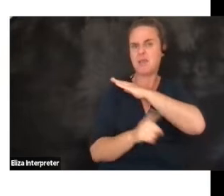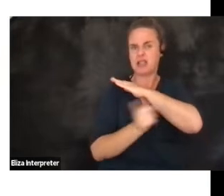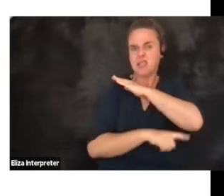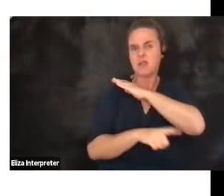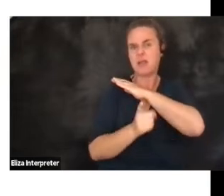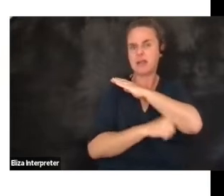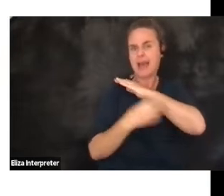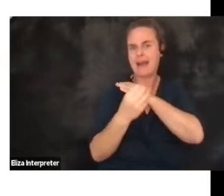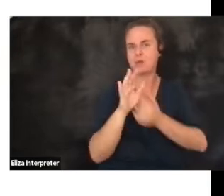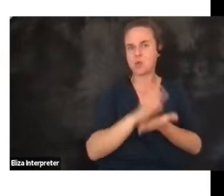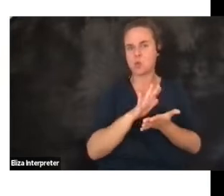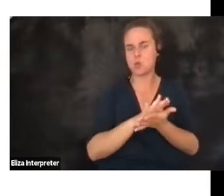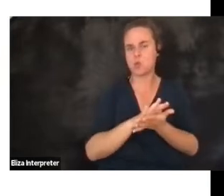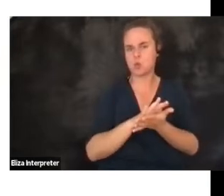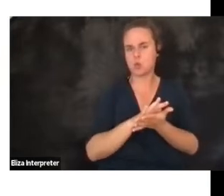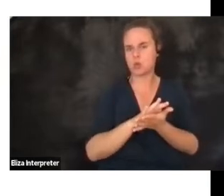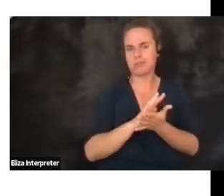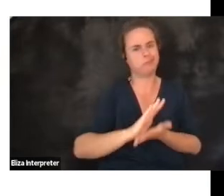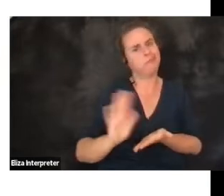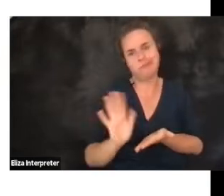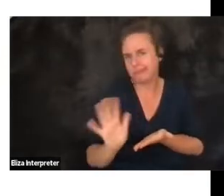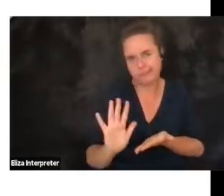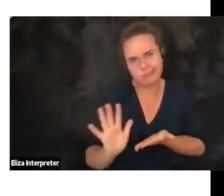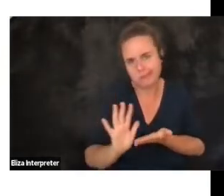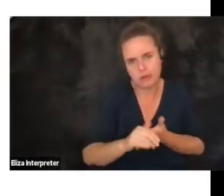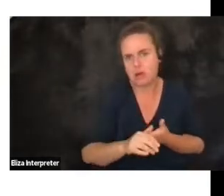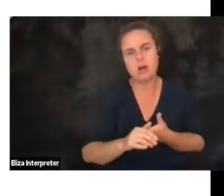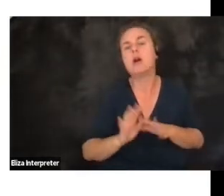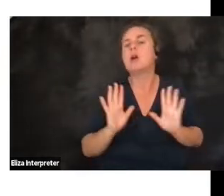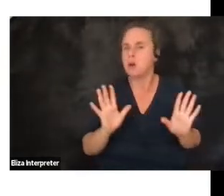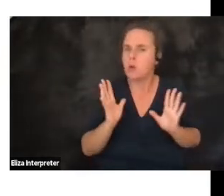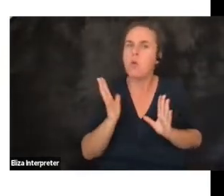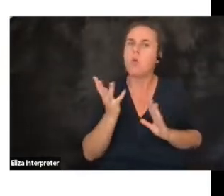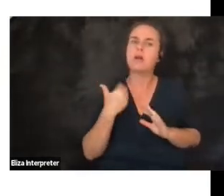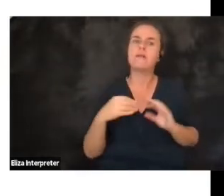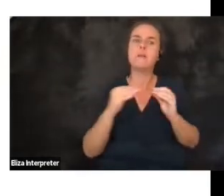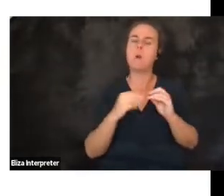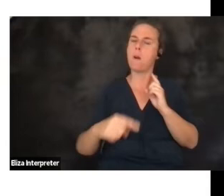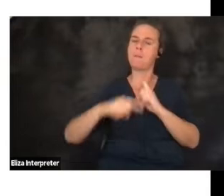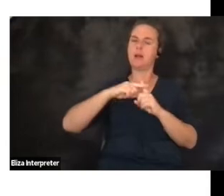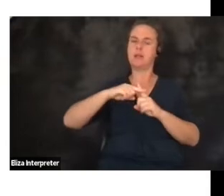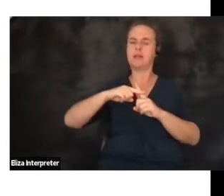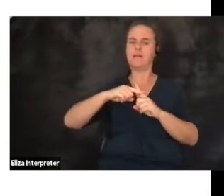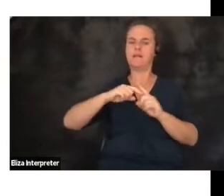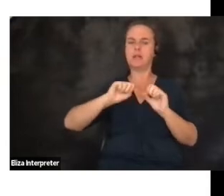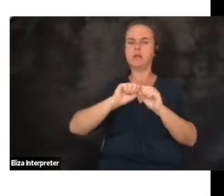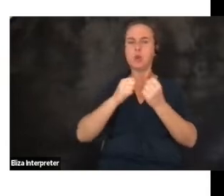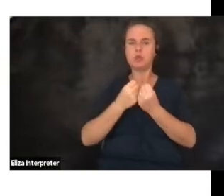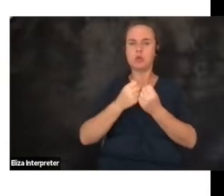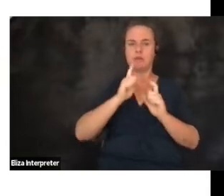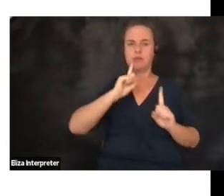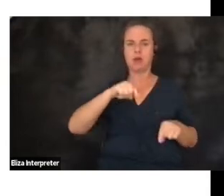of school, that we have a more positive social response, which may